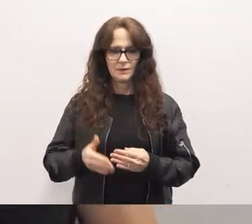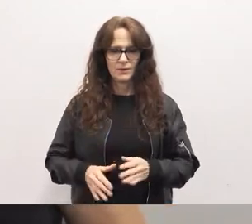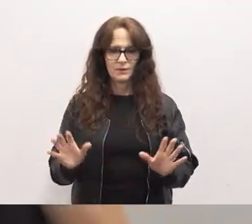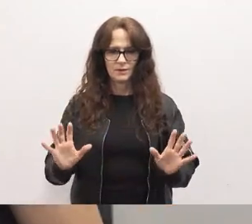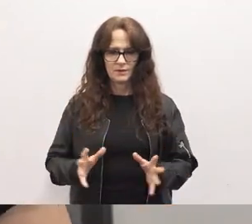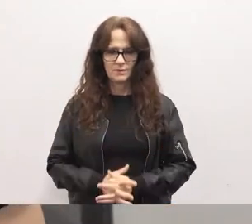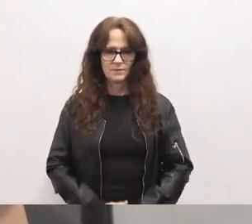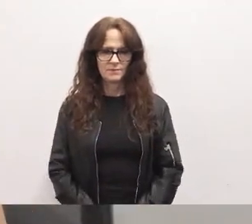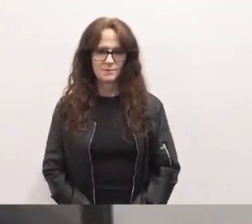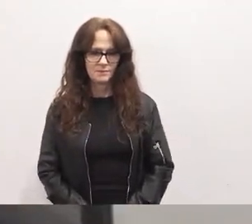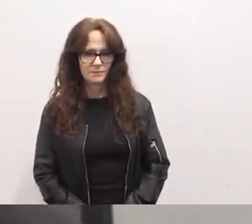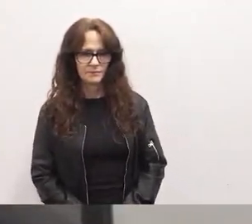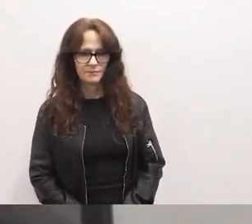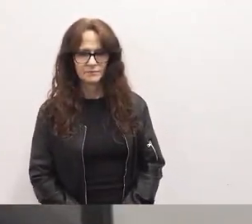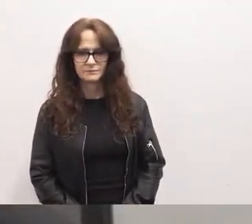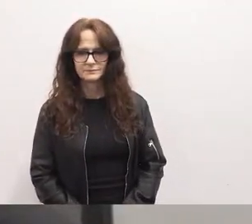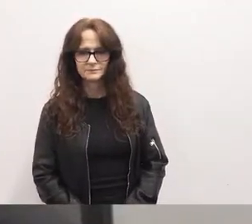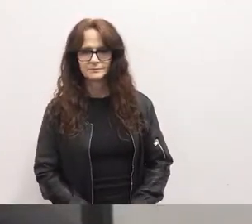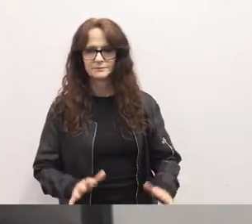Thank you, Jacinda.